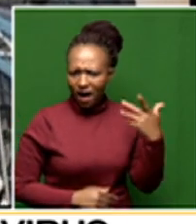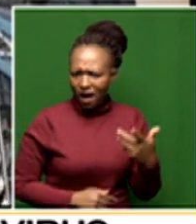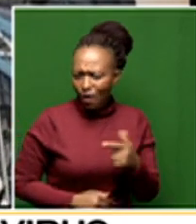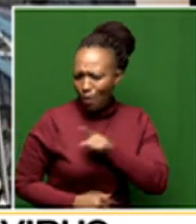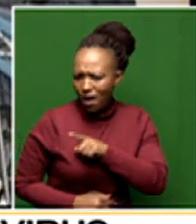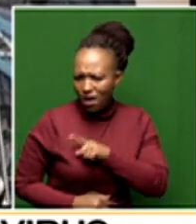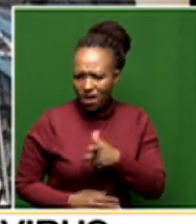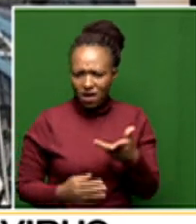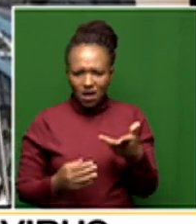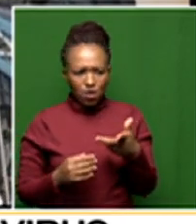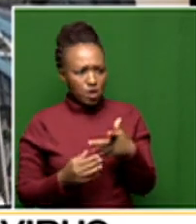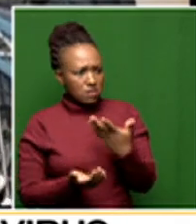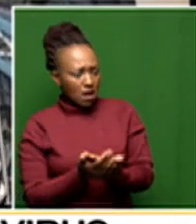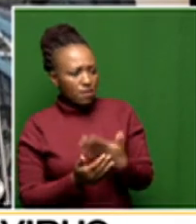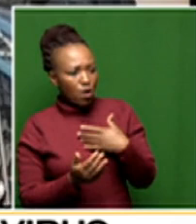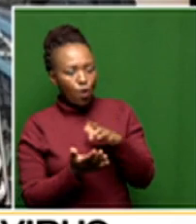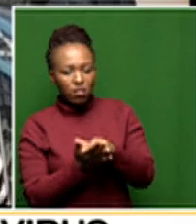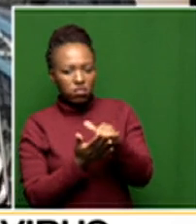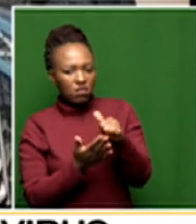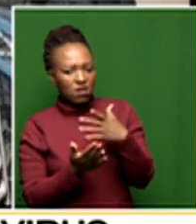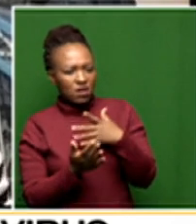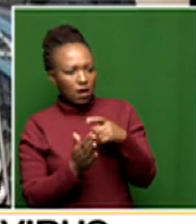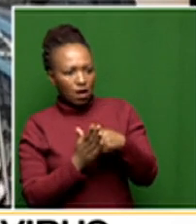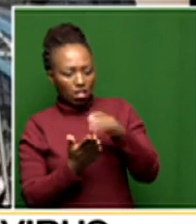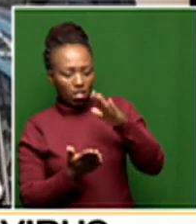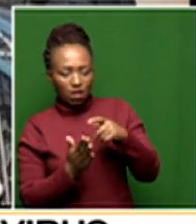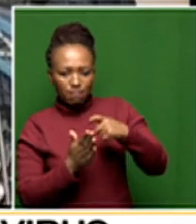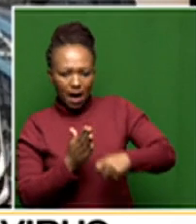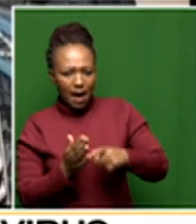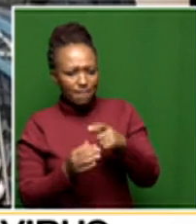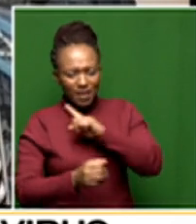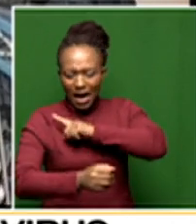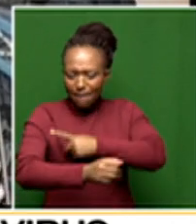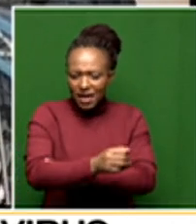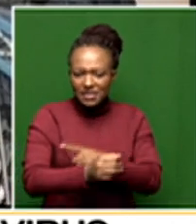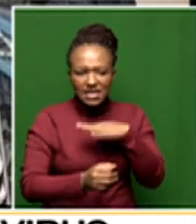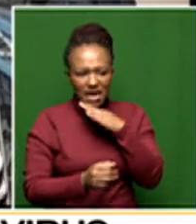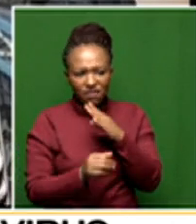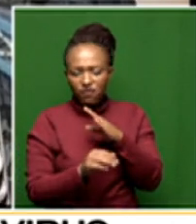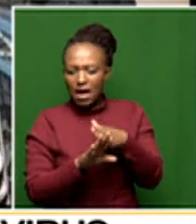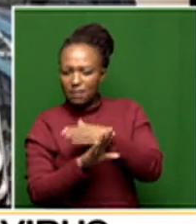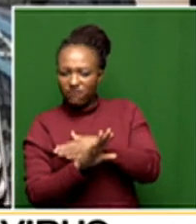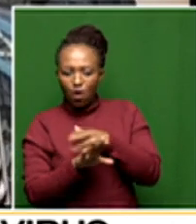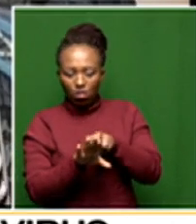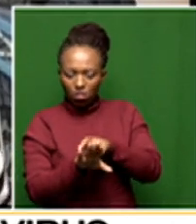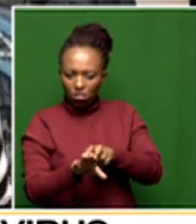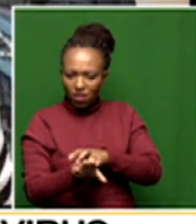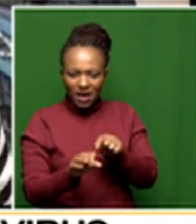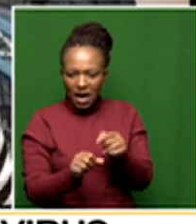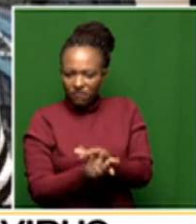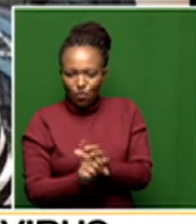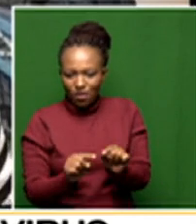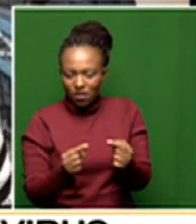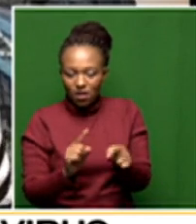you know, we can imagine that airlines are not going to be putting on the same sort of capacity on the route that they may have had before. So our reintroduction